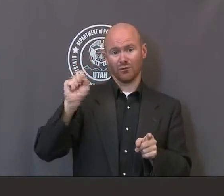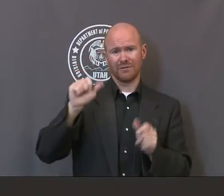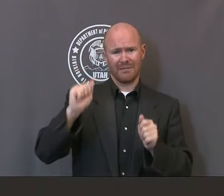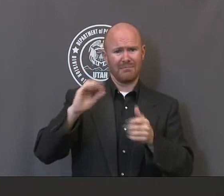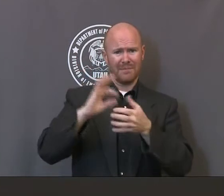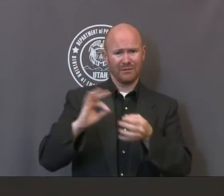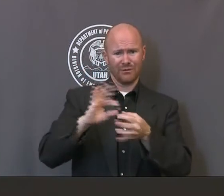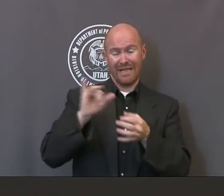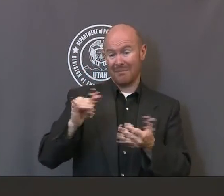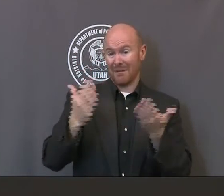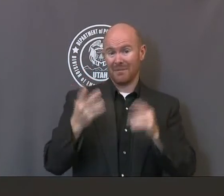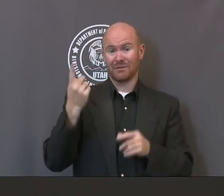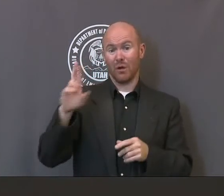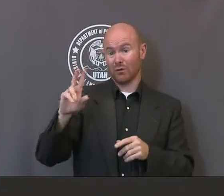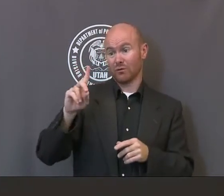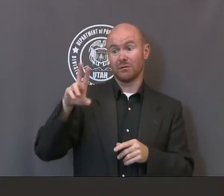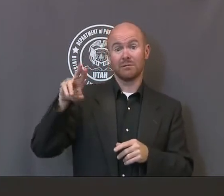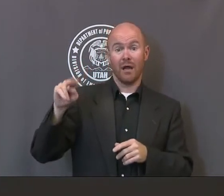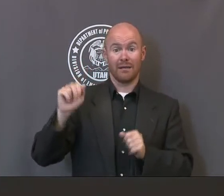Dr. Dunn.